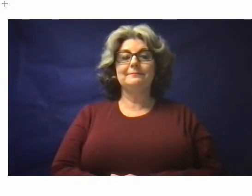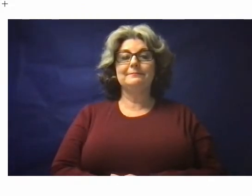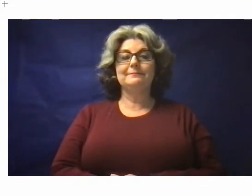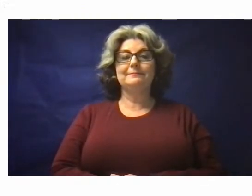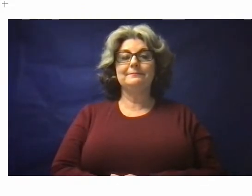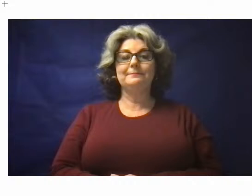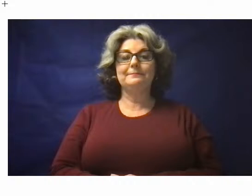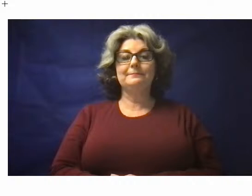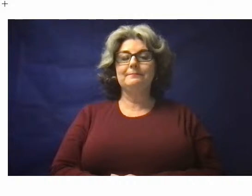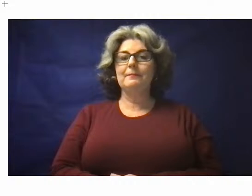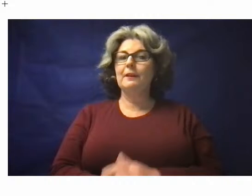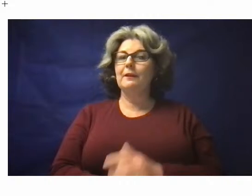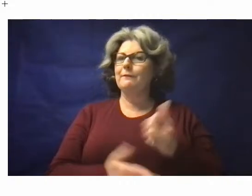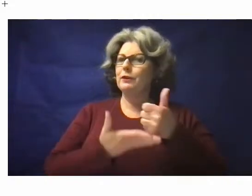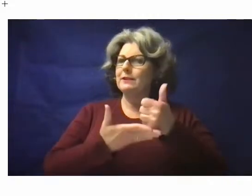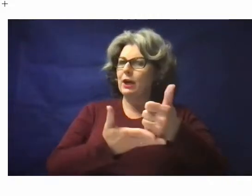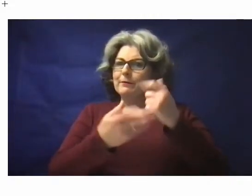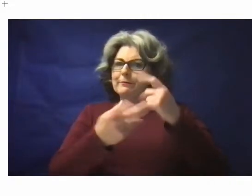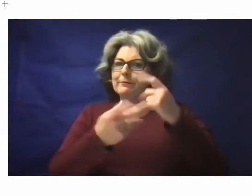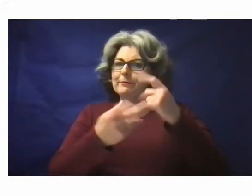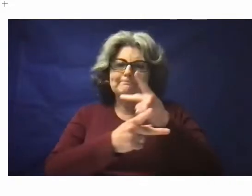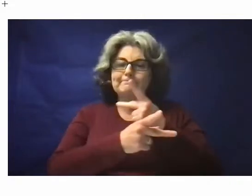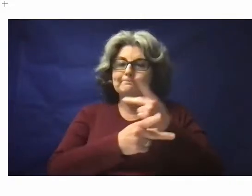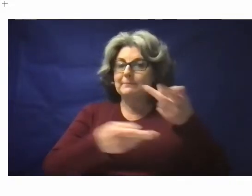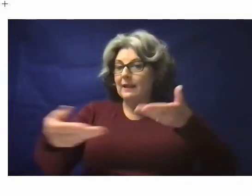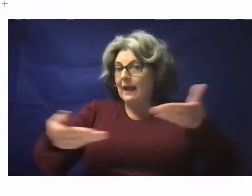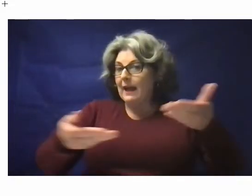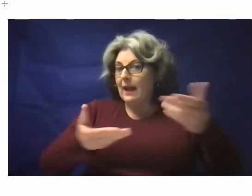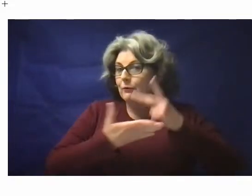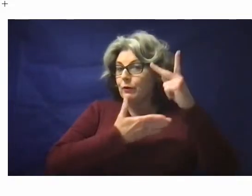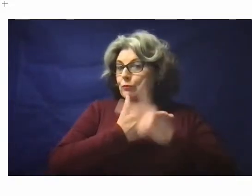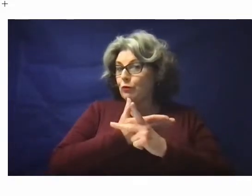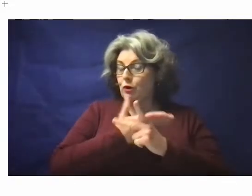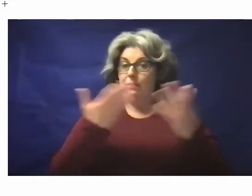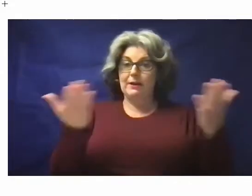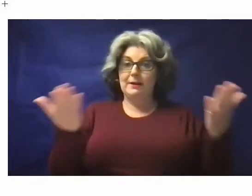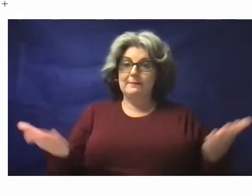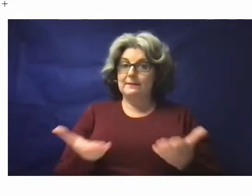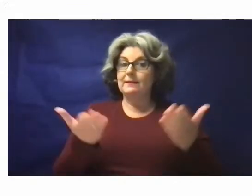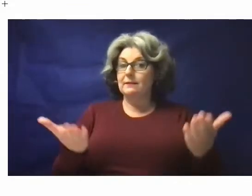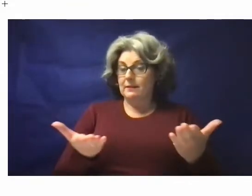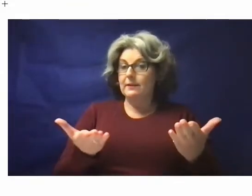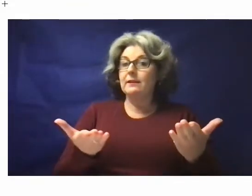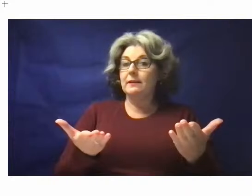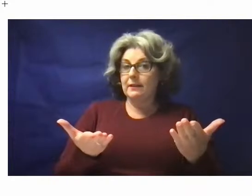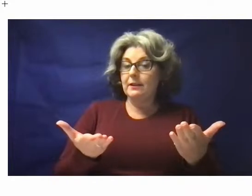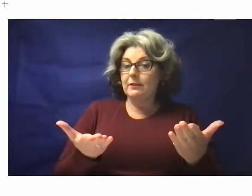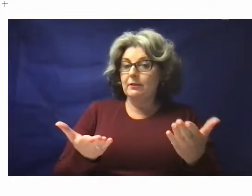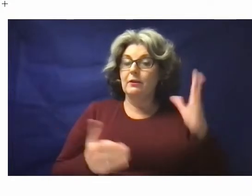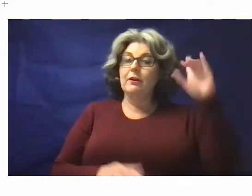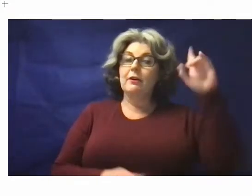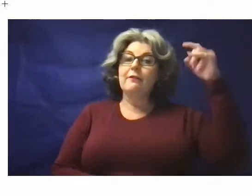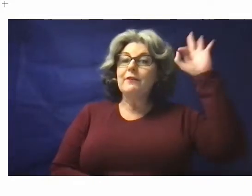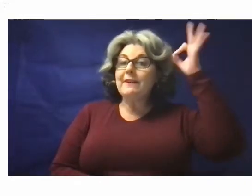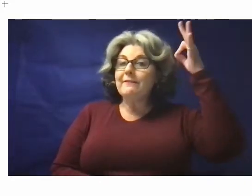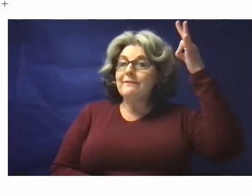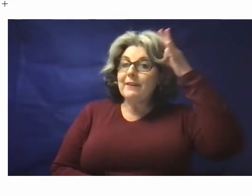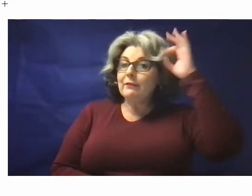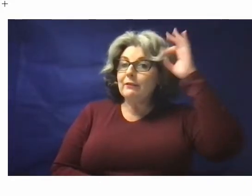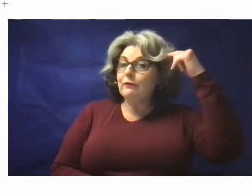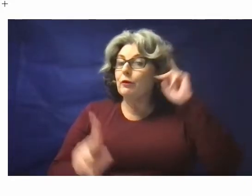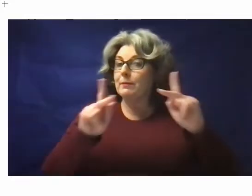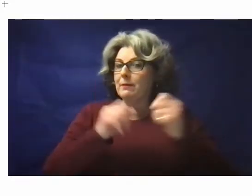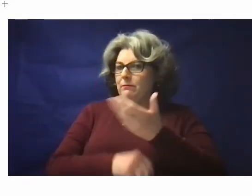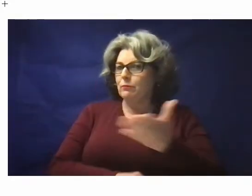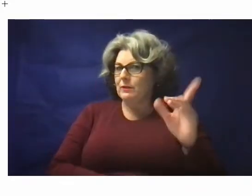want to help you navigate through some of the hiring programs that we have for the federal government for persons with disability and